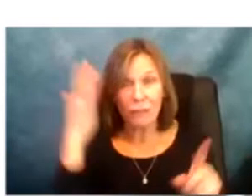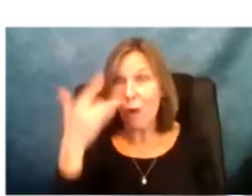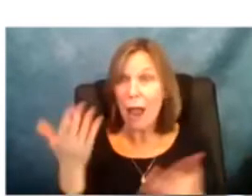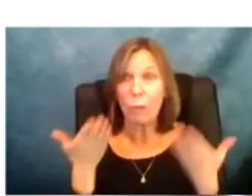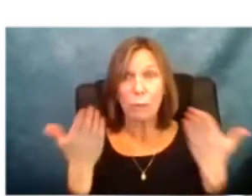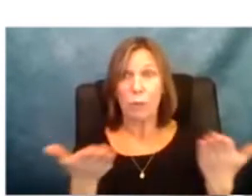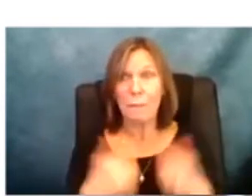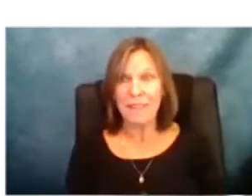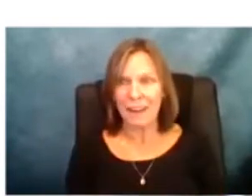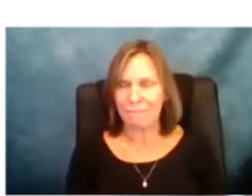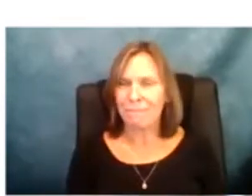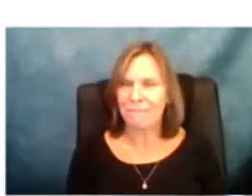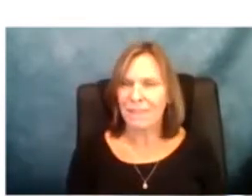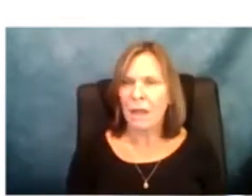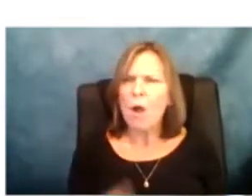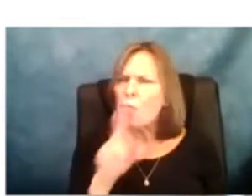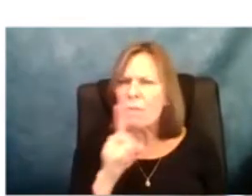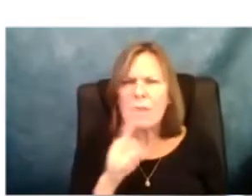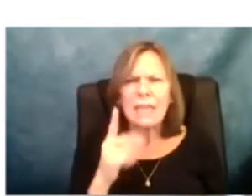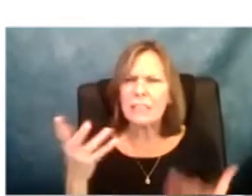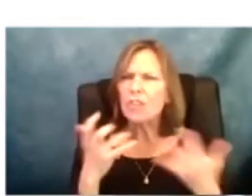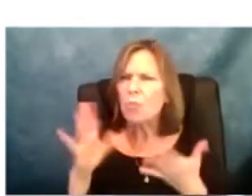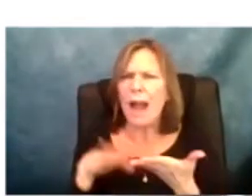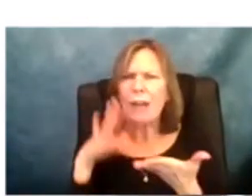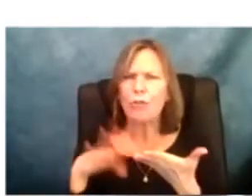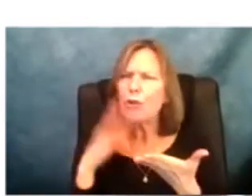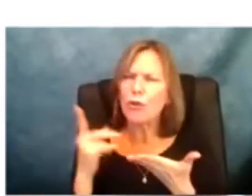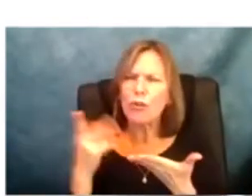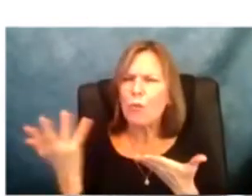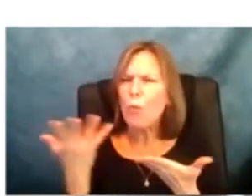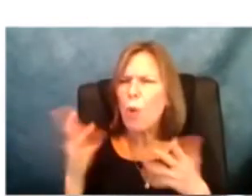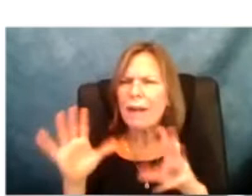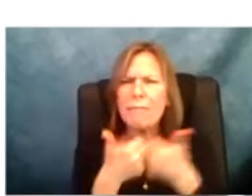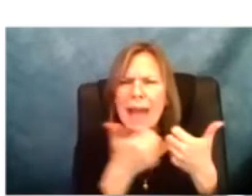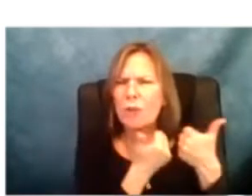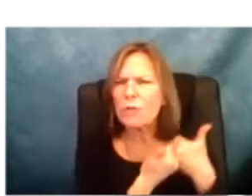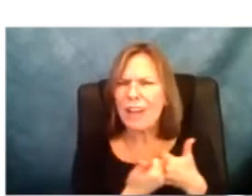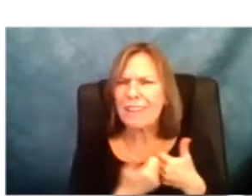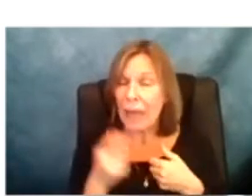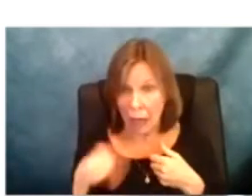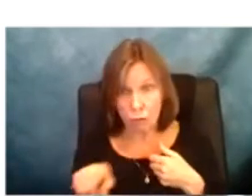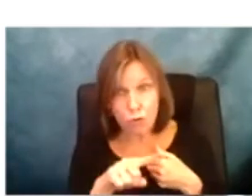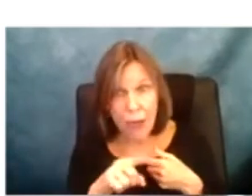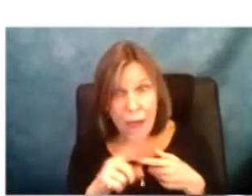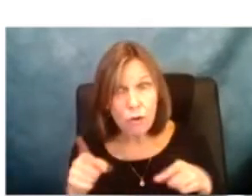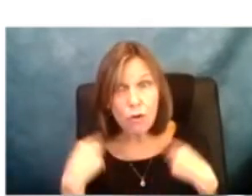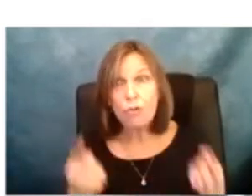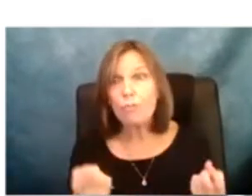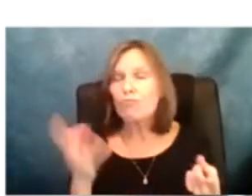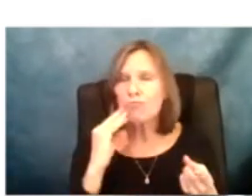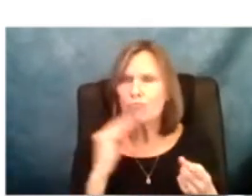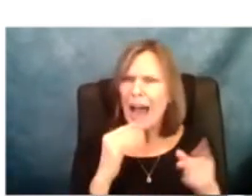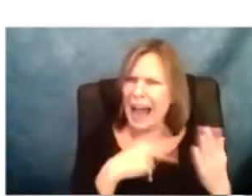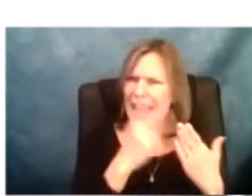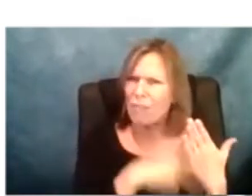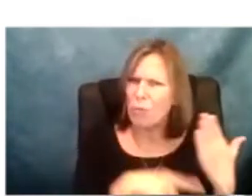We really just want to learn, like, what have been those challenges? What have you ever been like, well, we have a program and I really